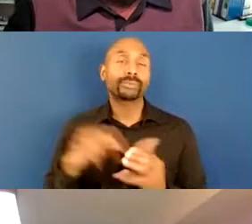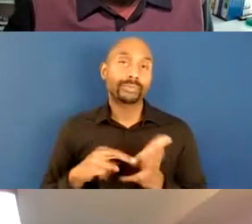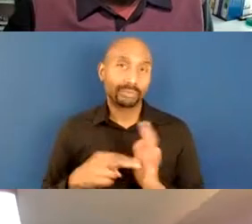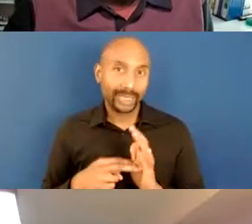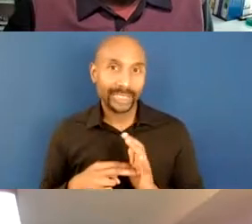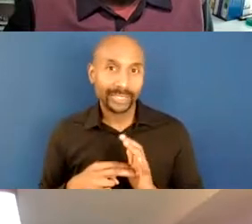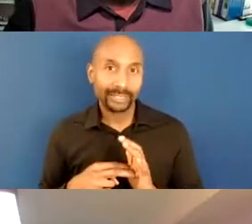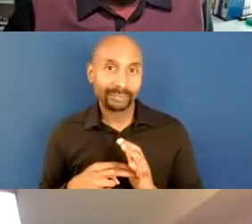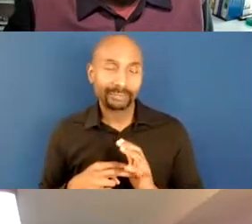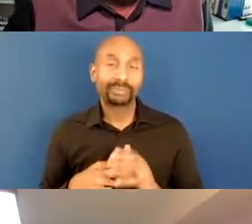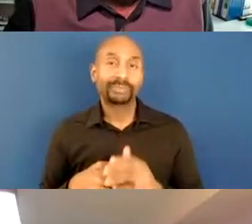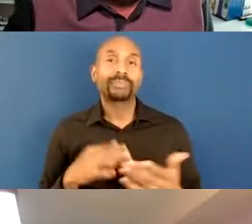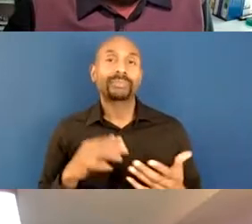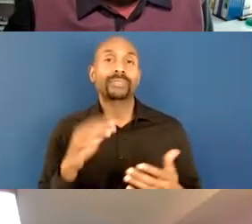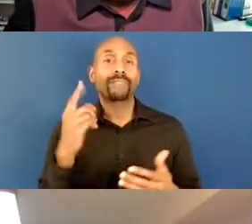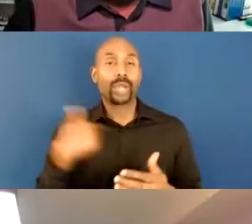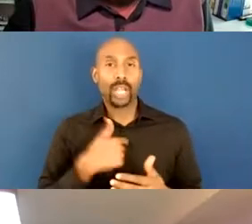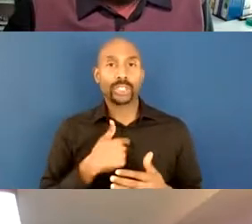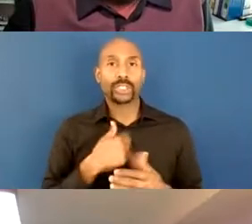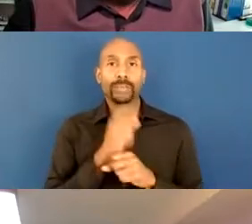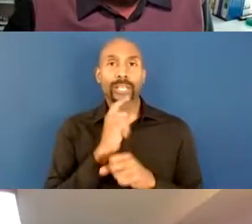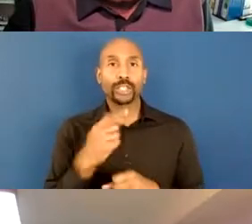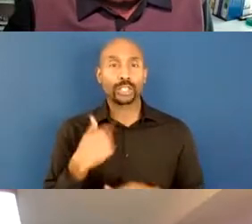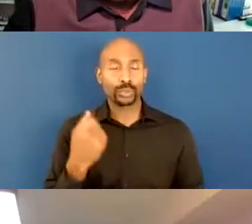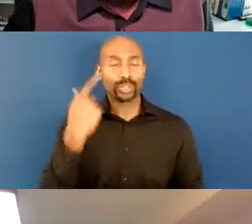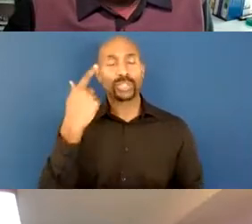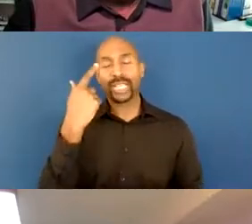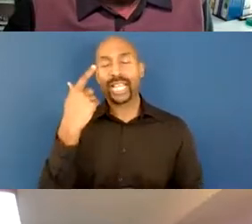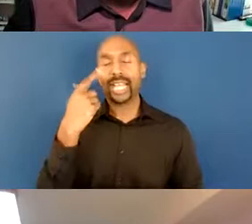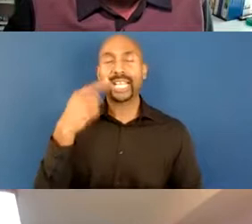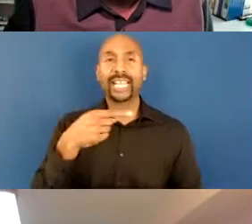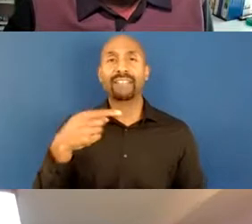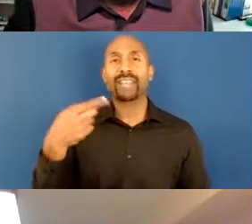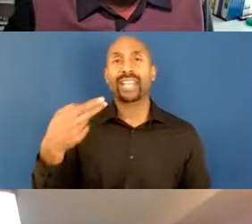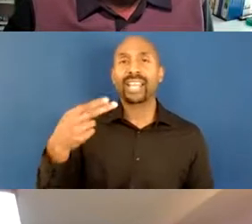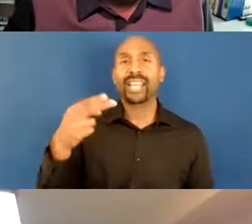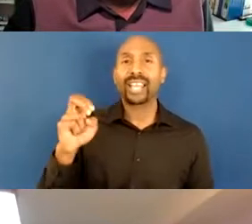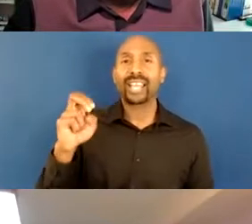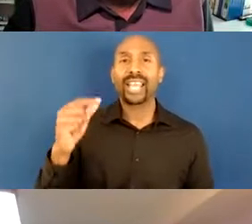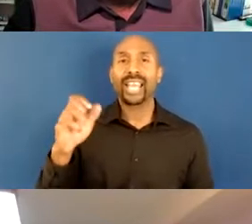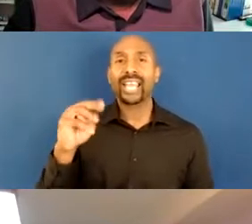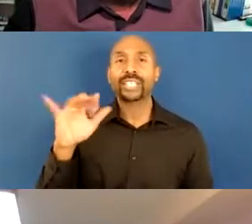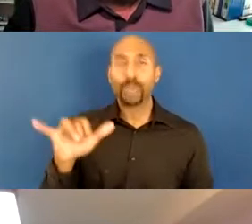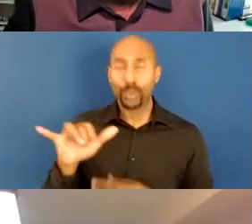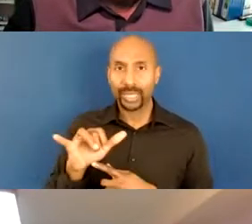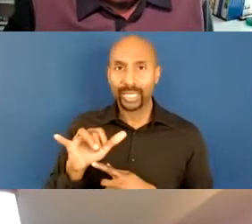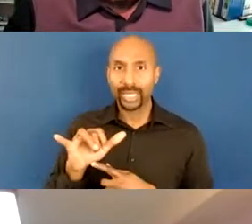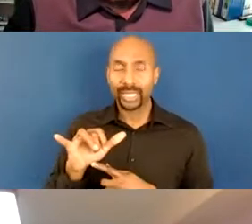epistemologically contrahegemonic. And what you did, you started out, you reviewed Acharya's Global